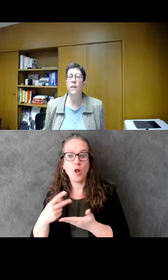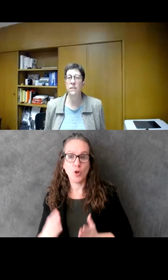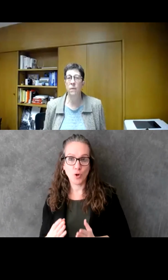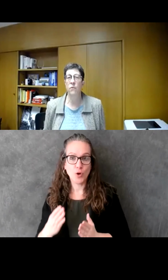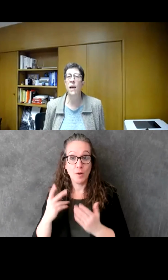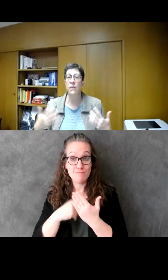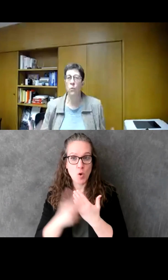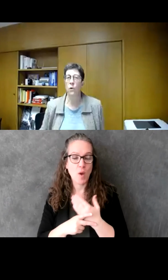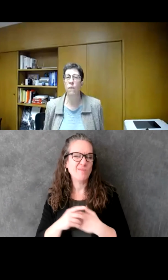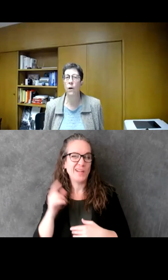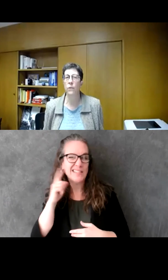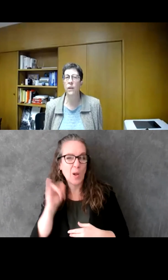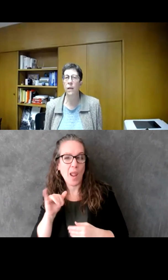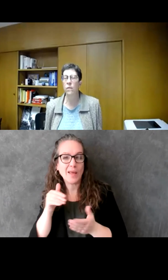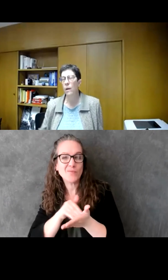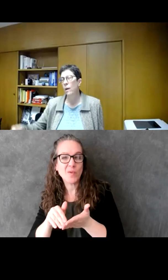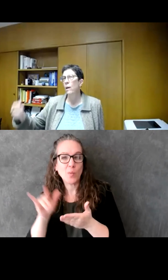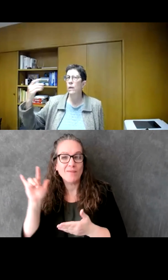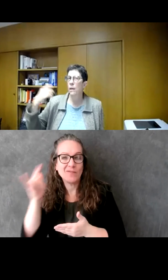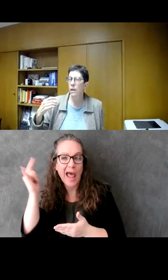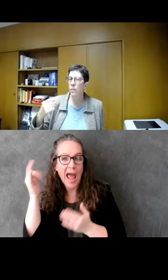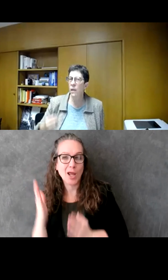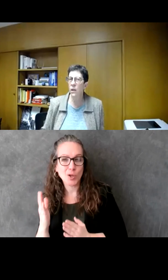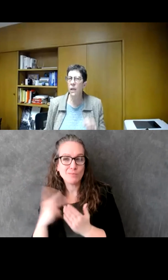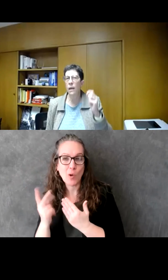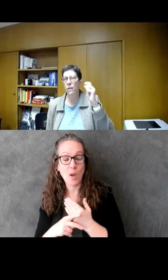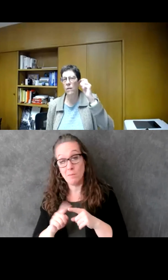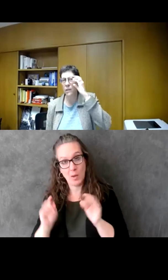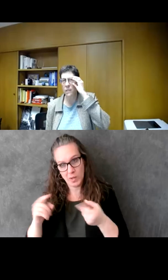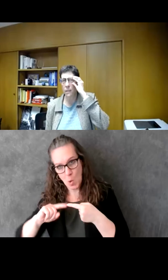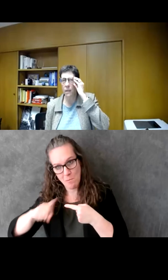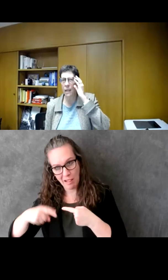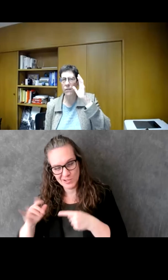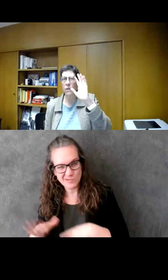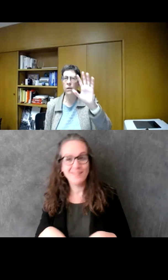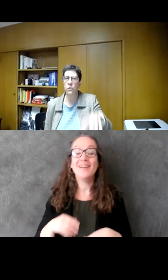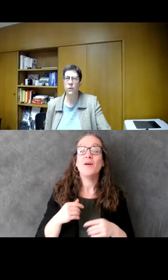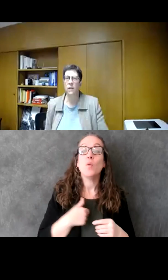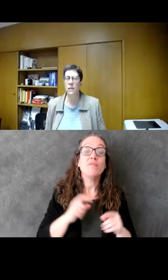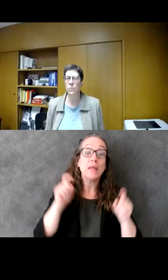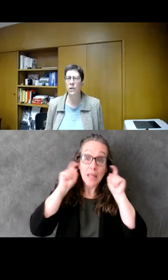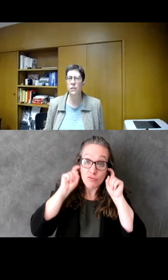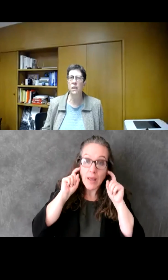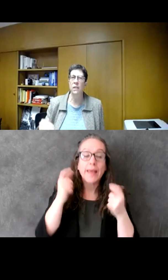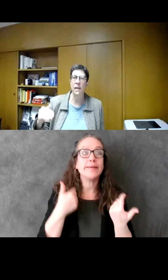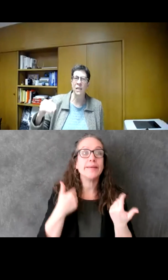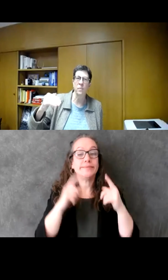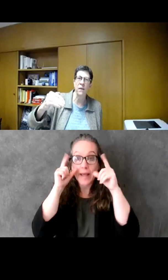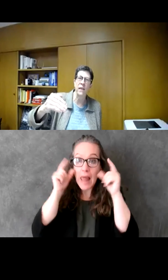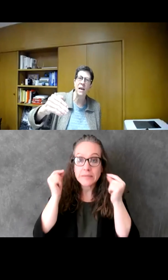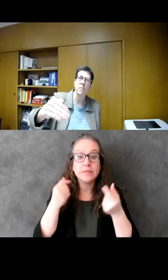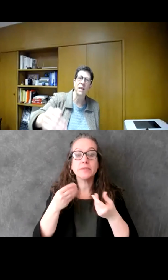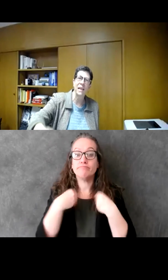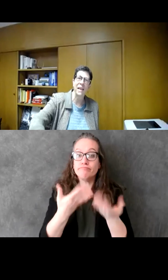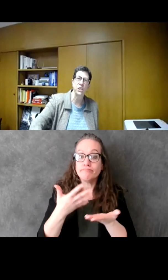that prevents them from having more falls. It's getting them hearing aids, adjusting the glasses, treating the depression, getting them